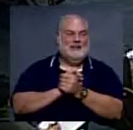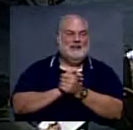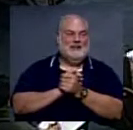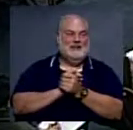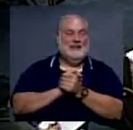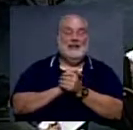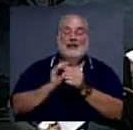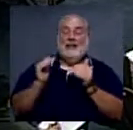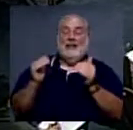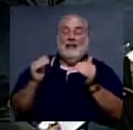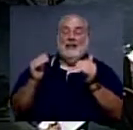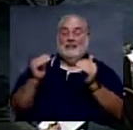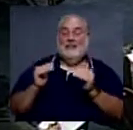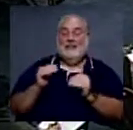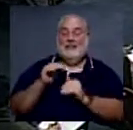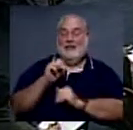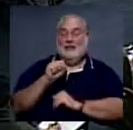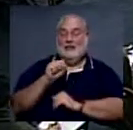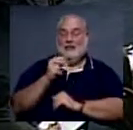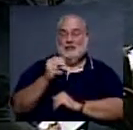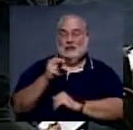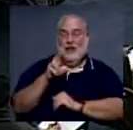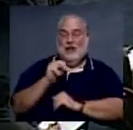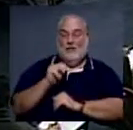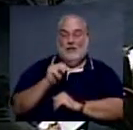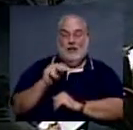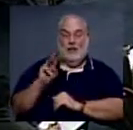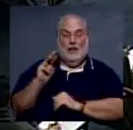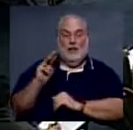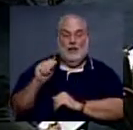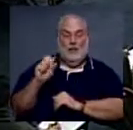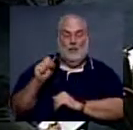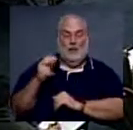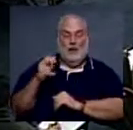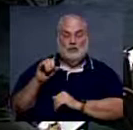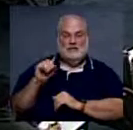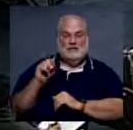The next person is Ms. Sharon Washington.